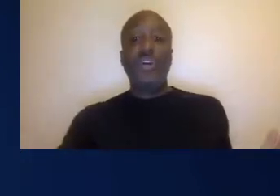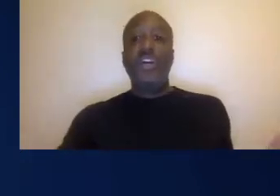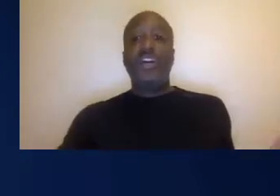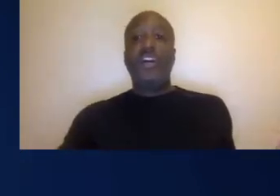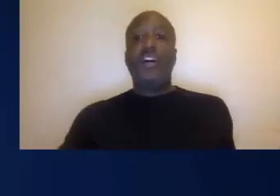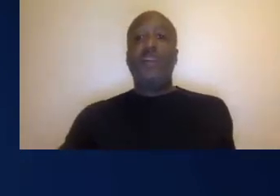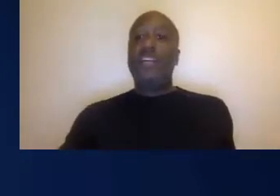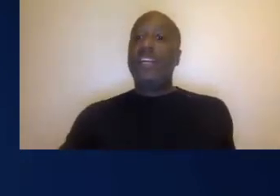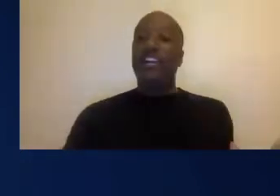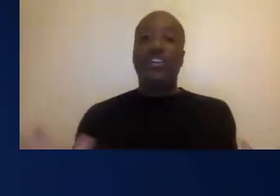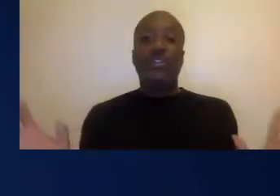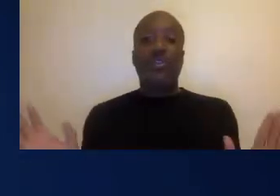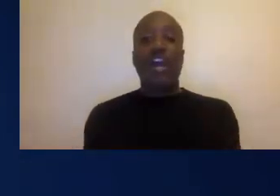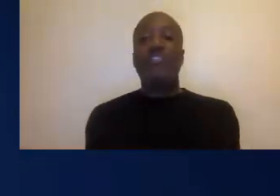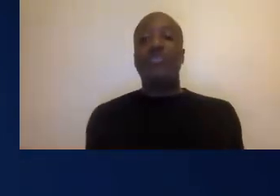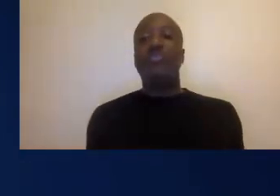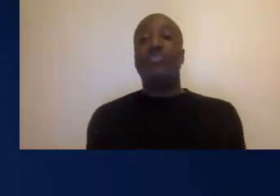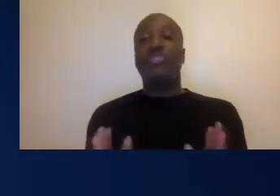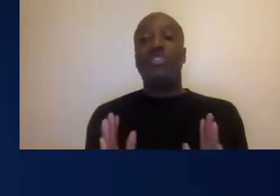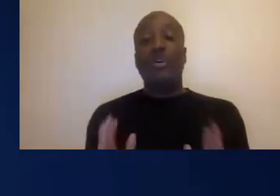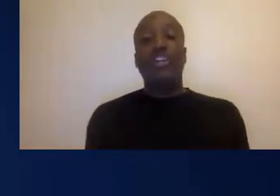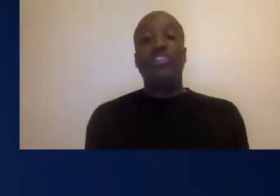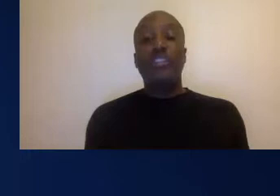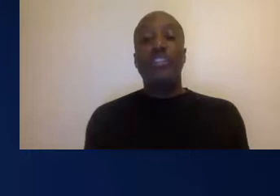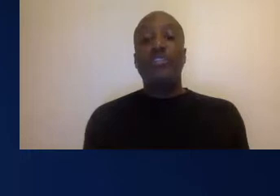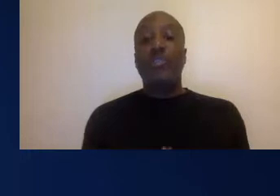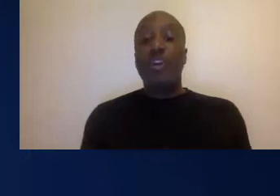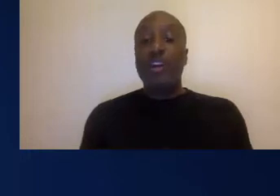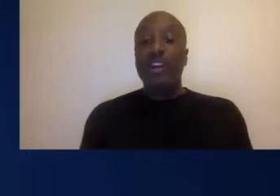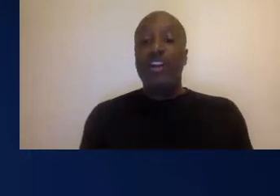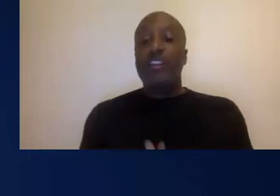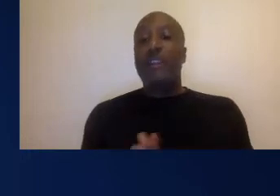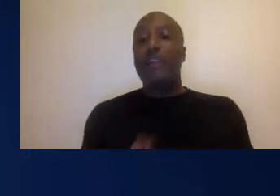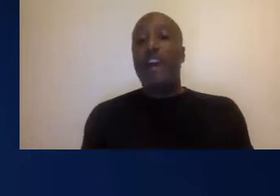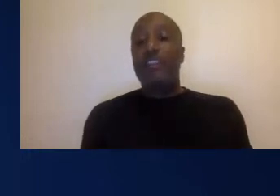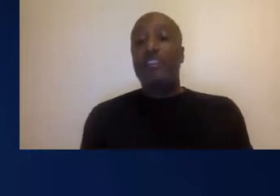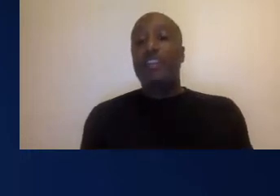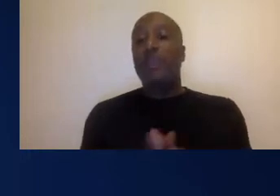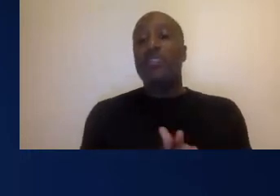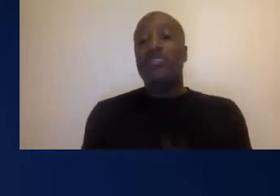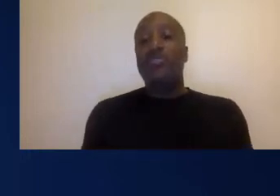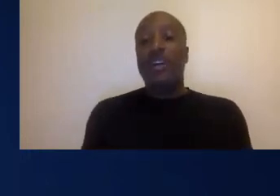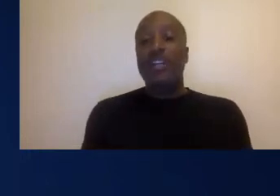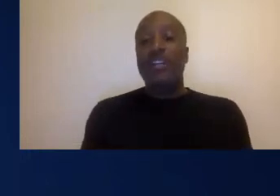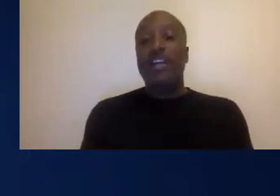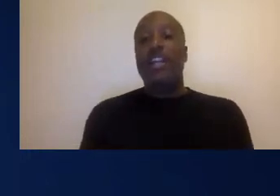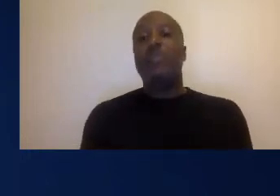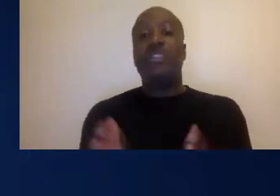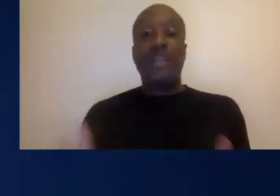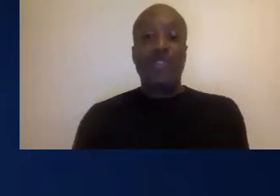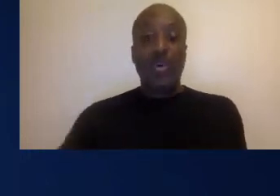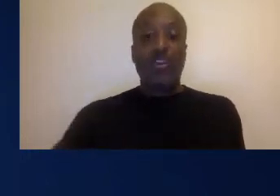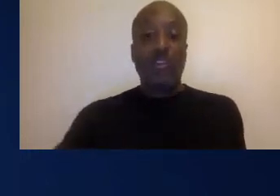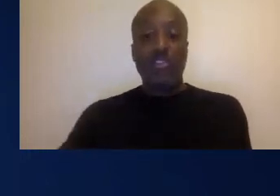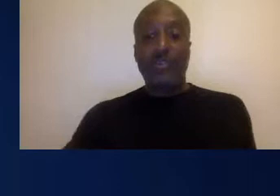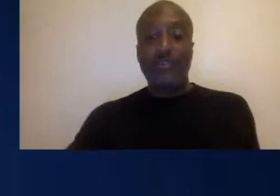So again, grassroots donations work. They matter. They help us to win, help us to